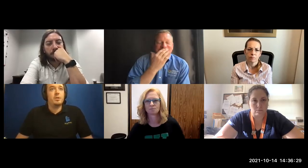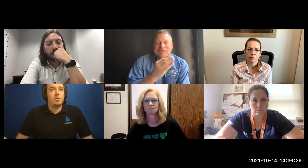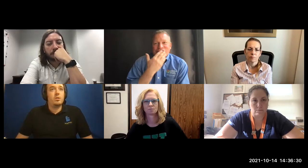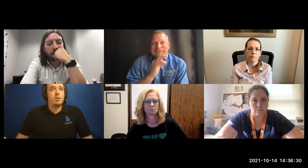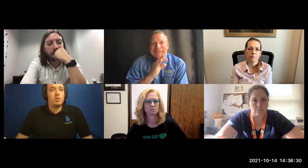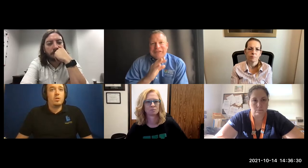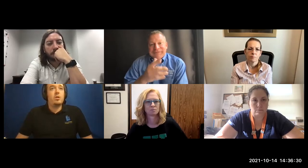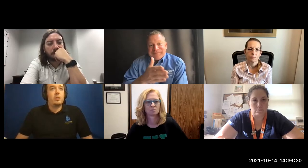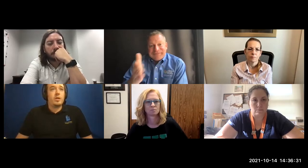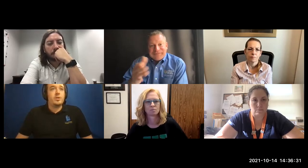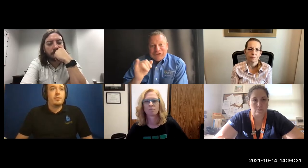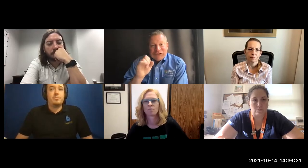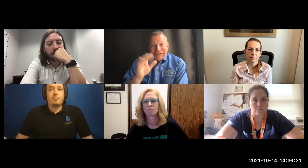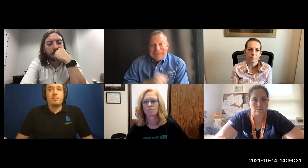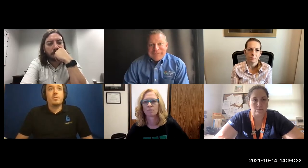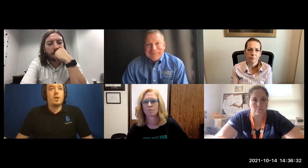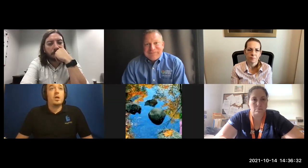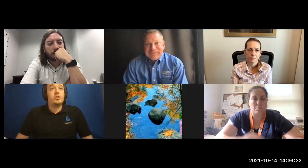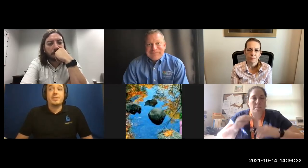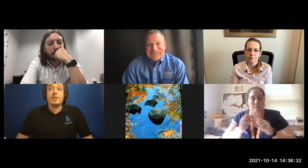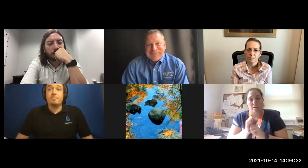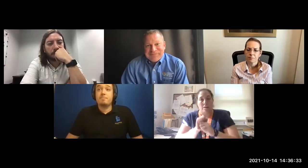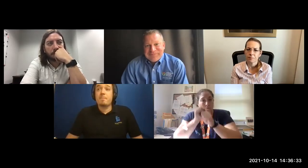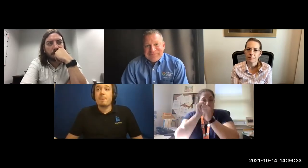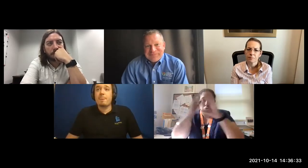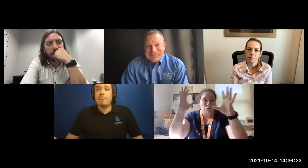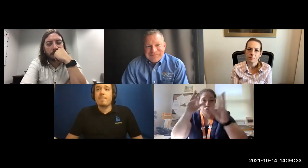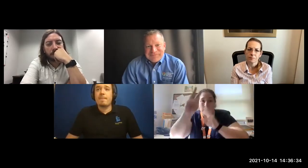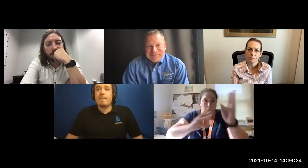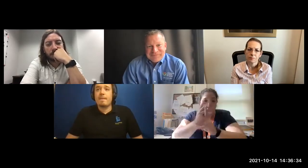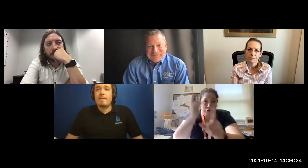here. Thank you, Shannon. Jessica?